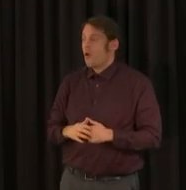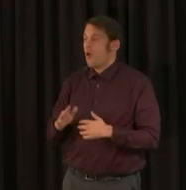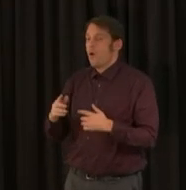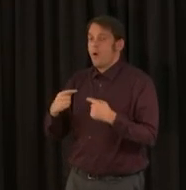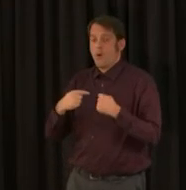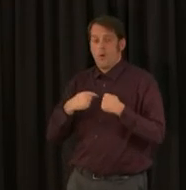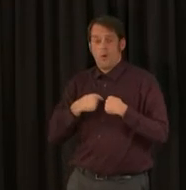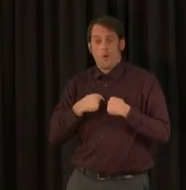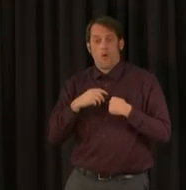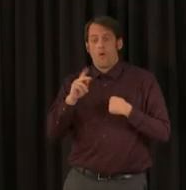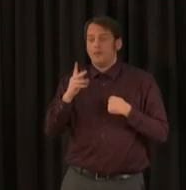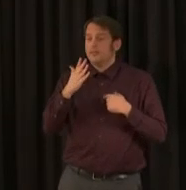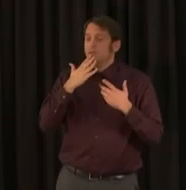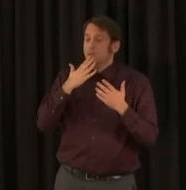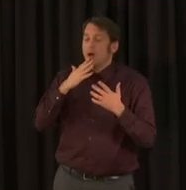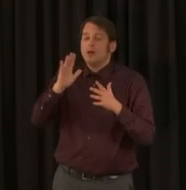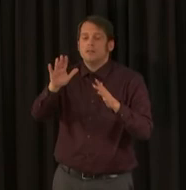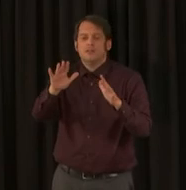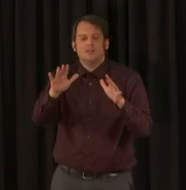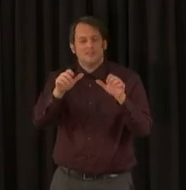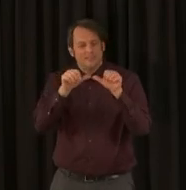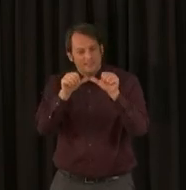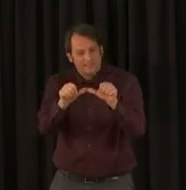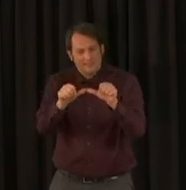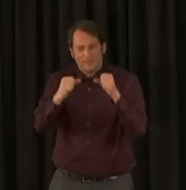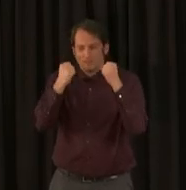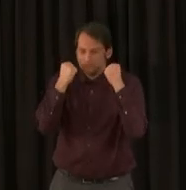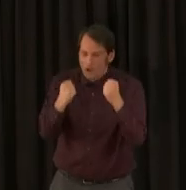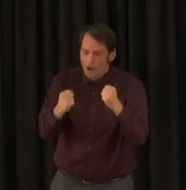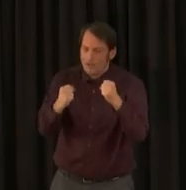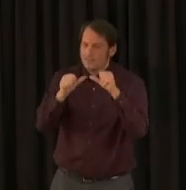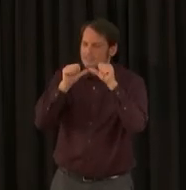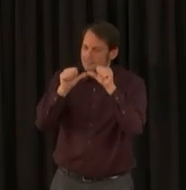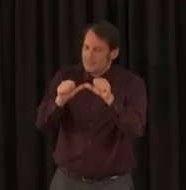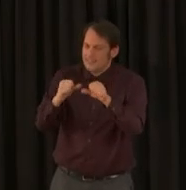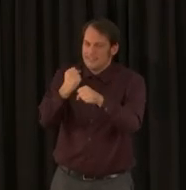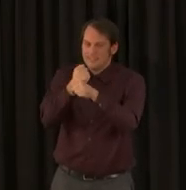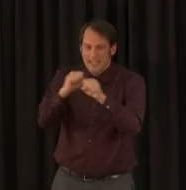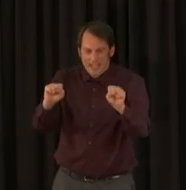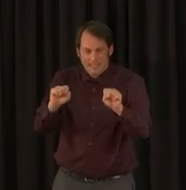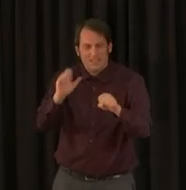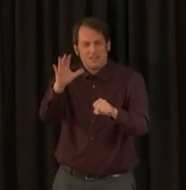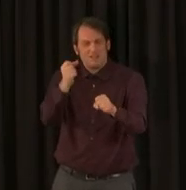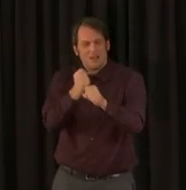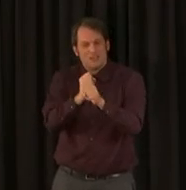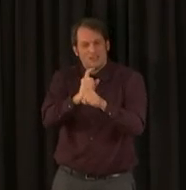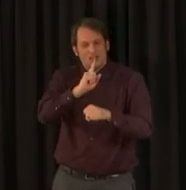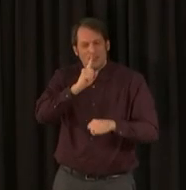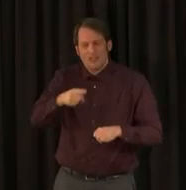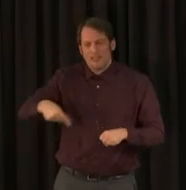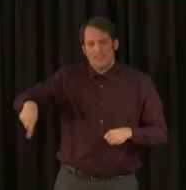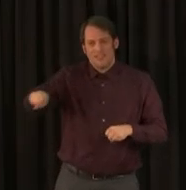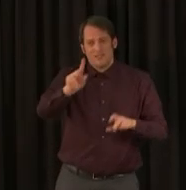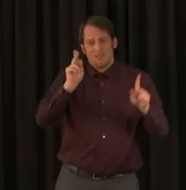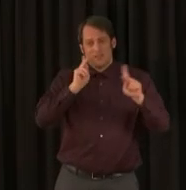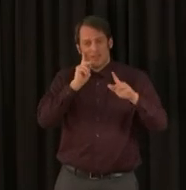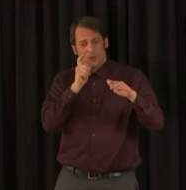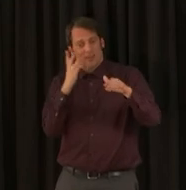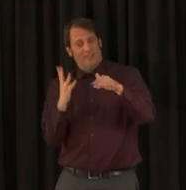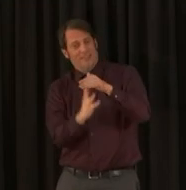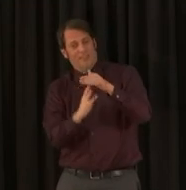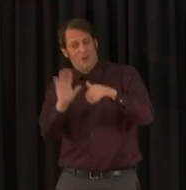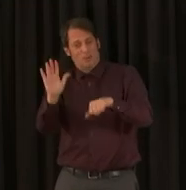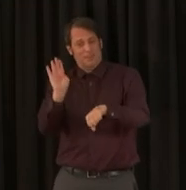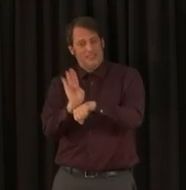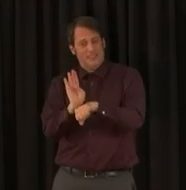Just stay strong, stay safe, make sure that the clients, the customers that come in know and abide